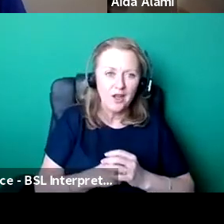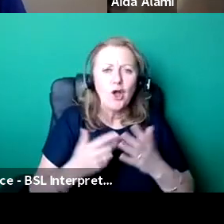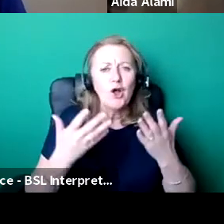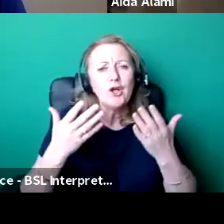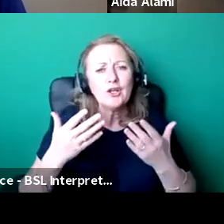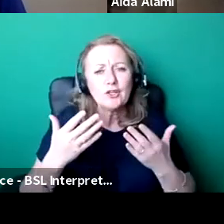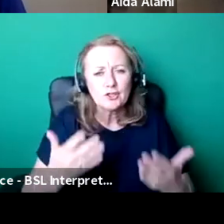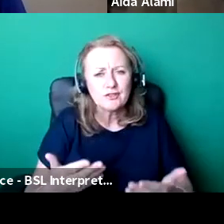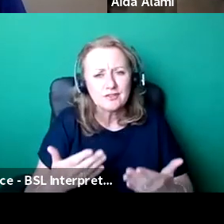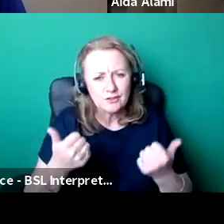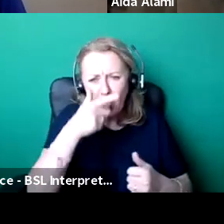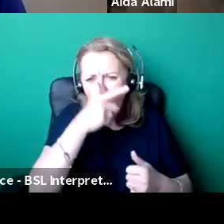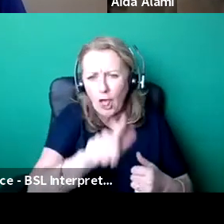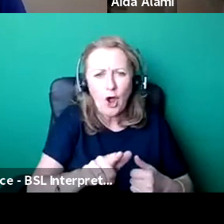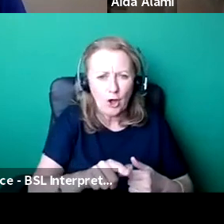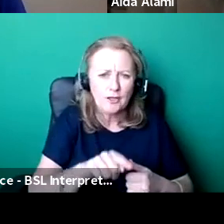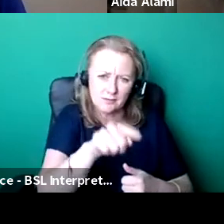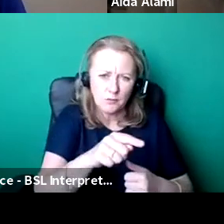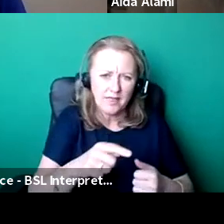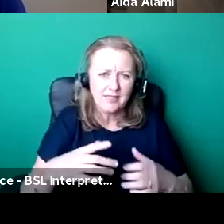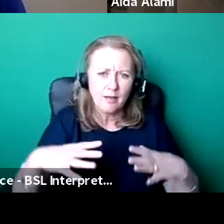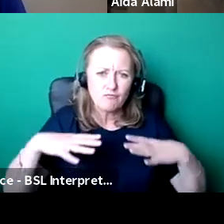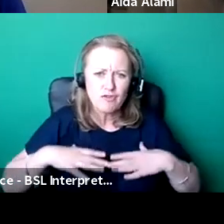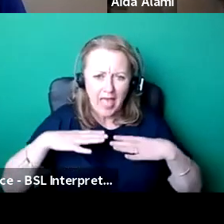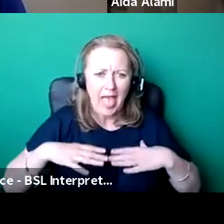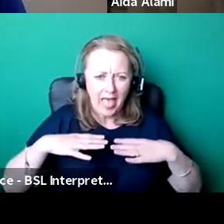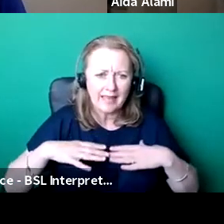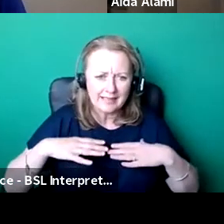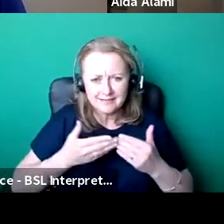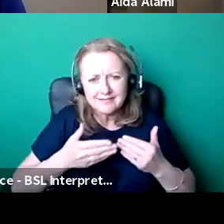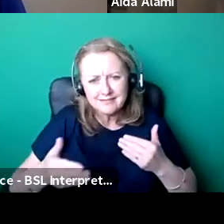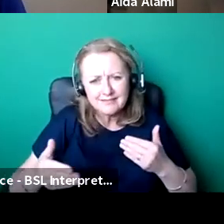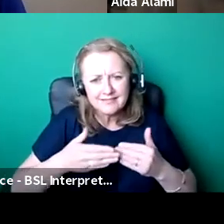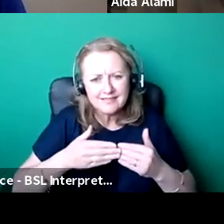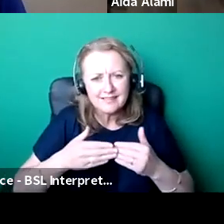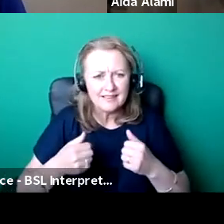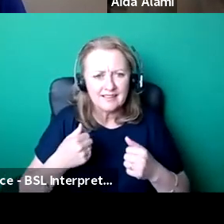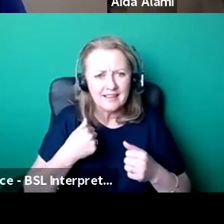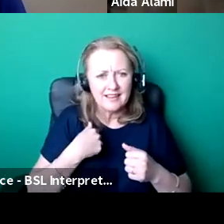good luck with taking a break, because your breaks don't usually last too long. And